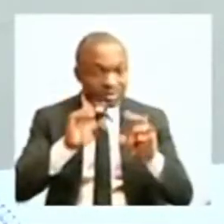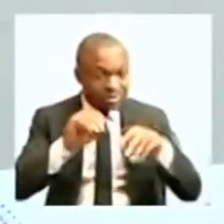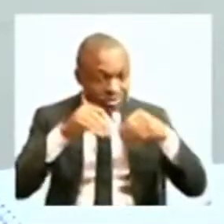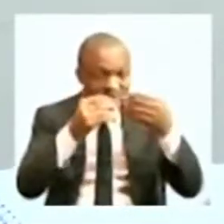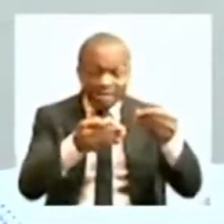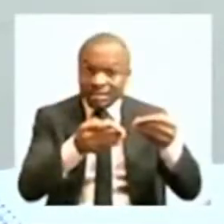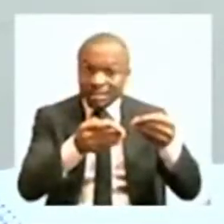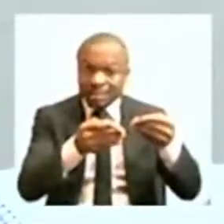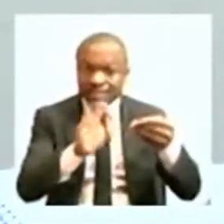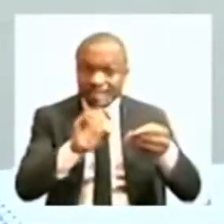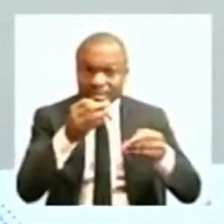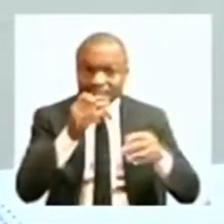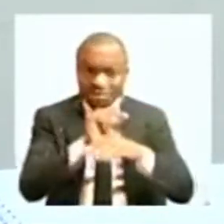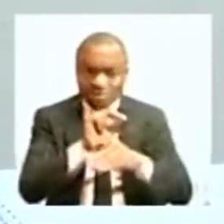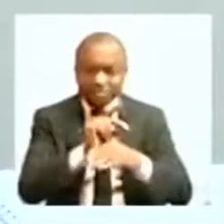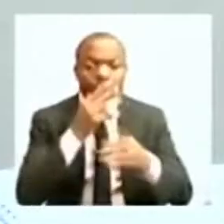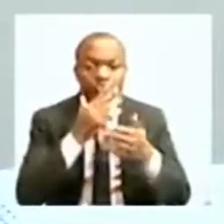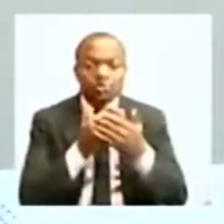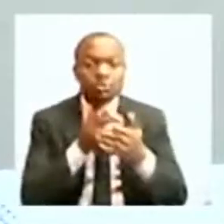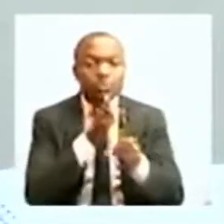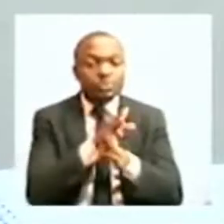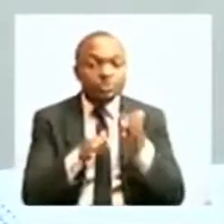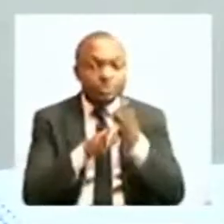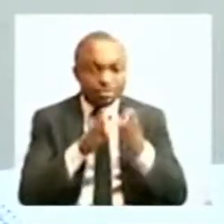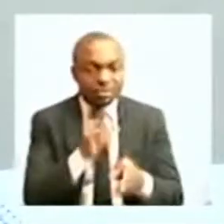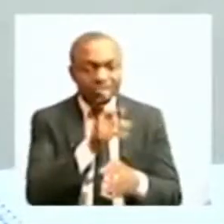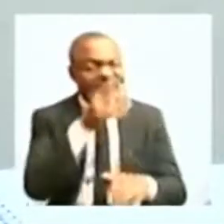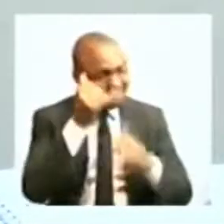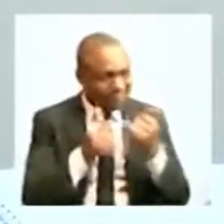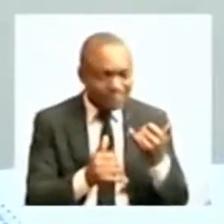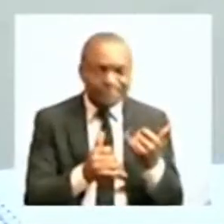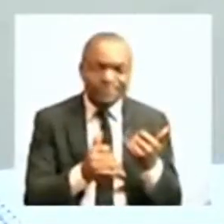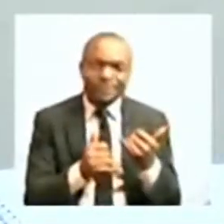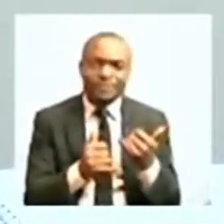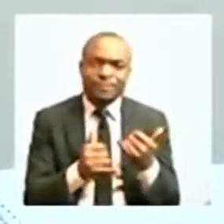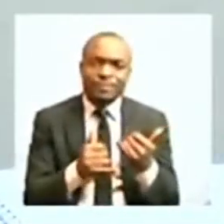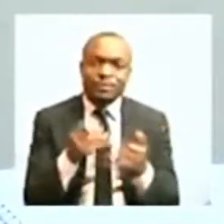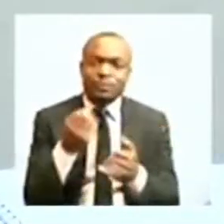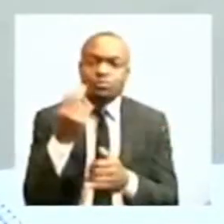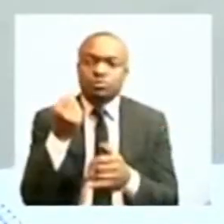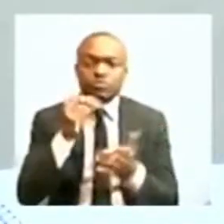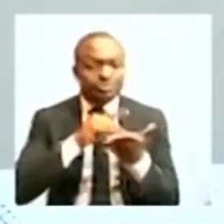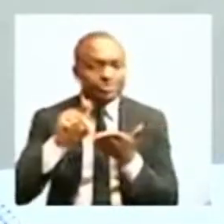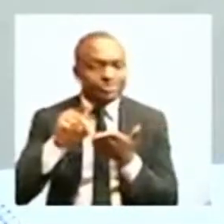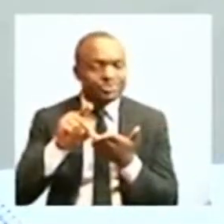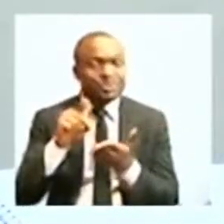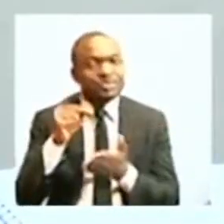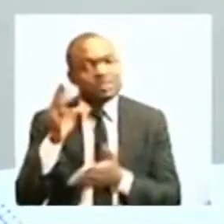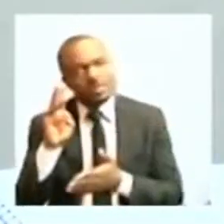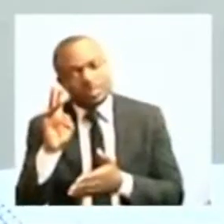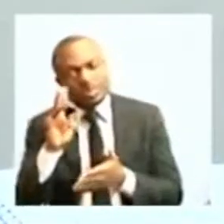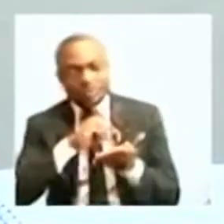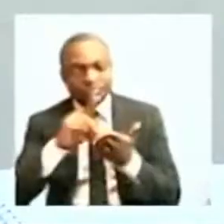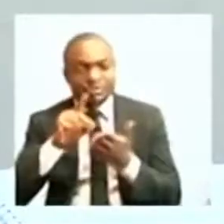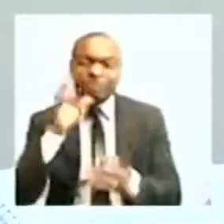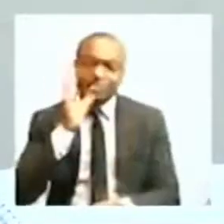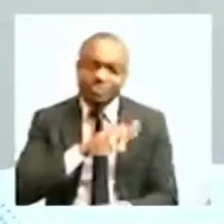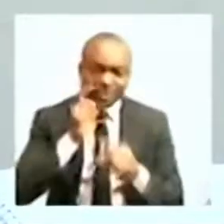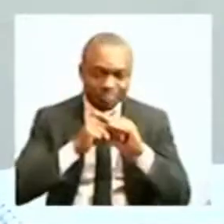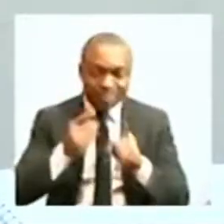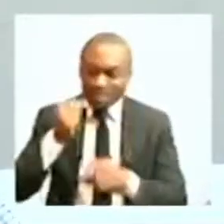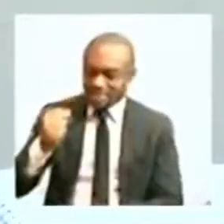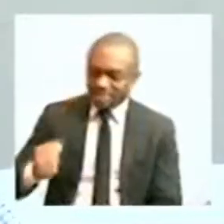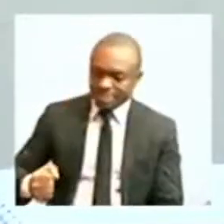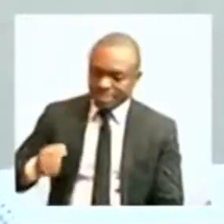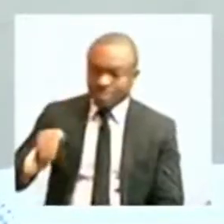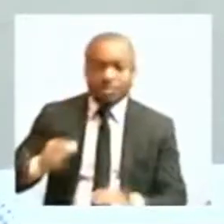and everything in place. A CDF project to be done within 12 weeks or 16 weeks, it will be concluded. But chief's